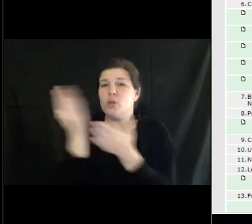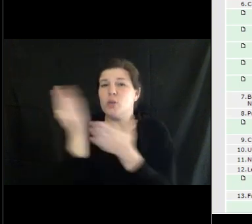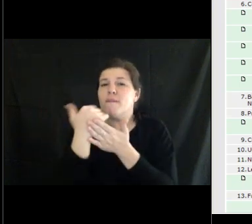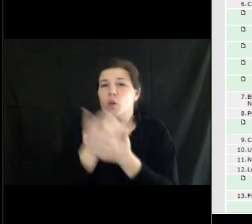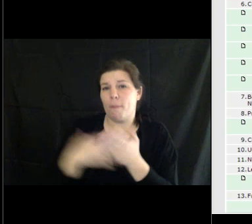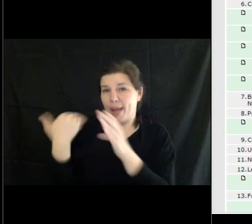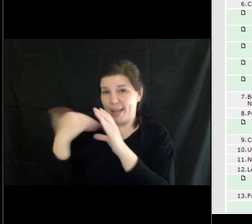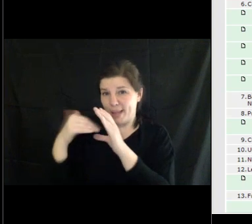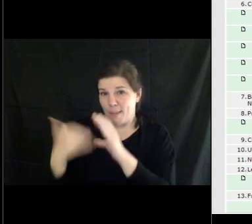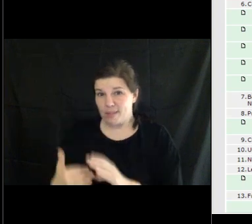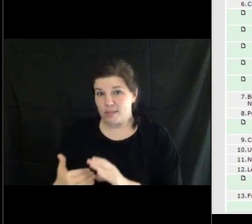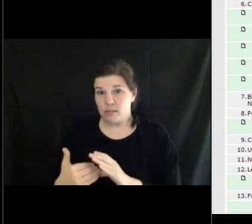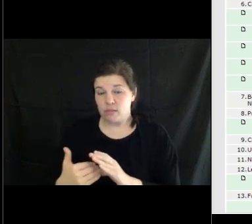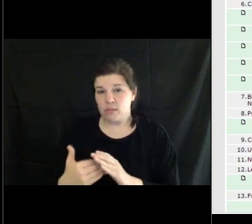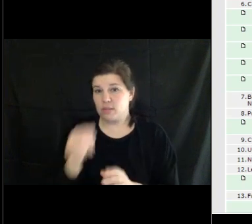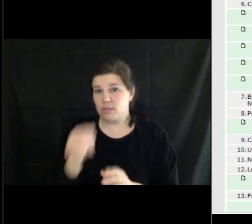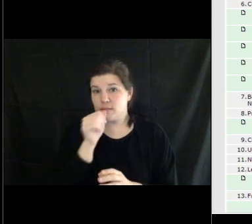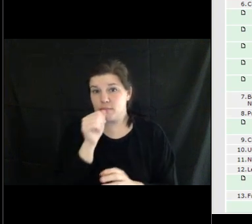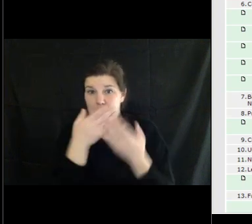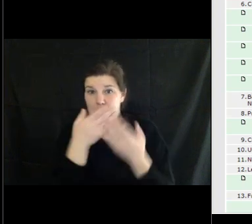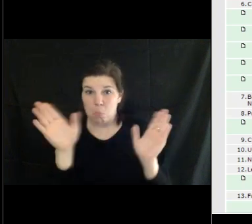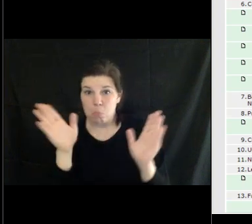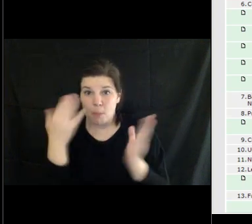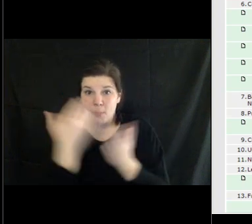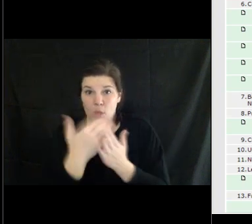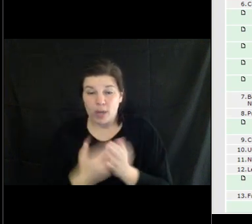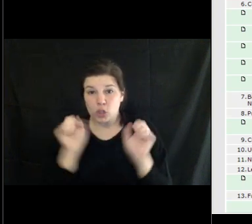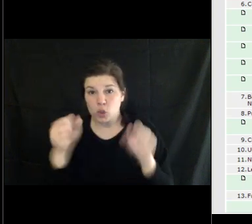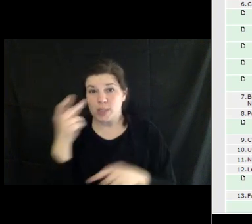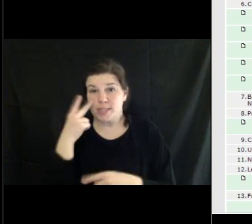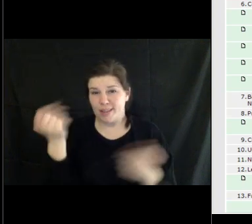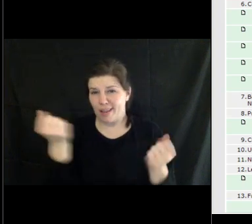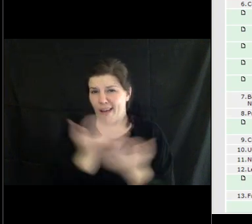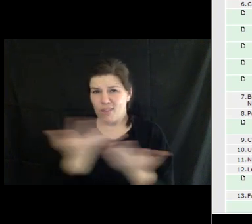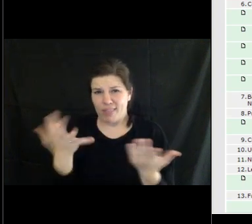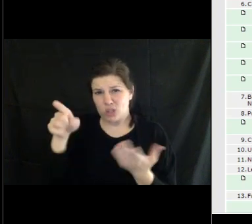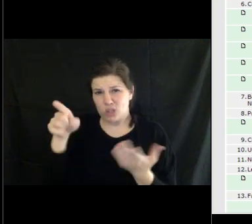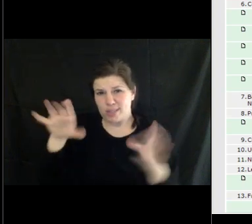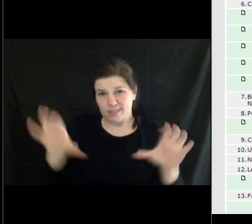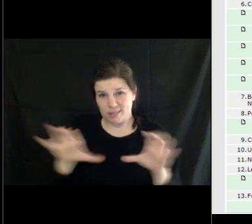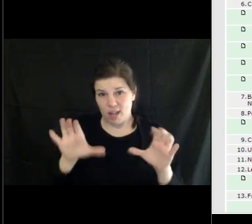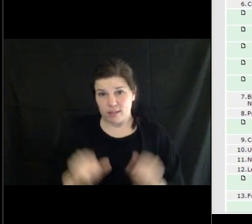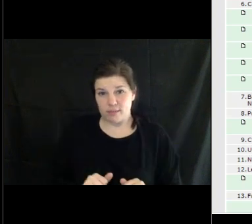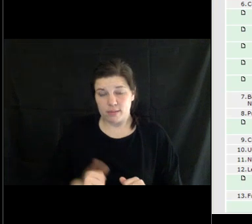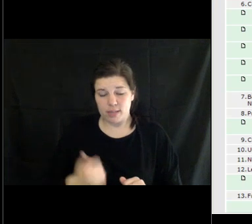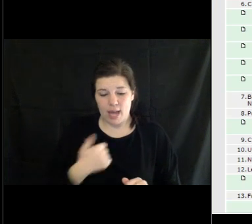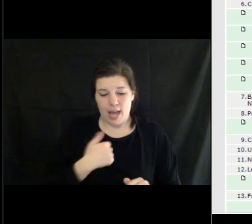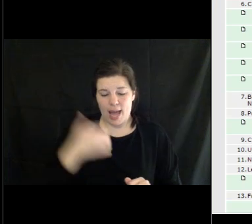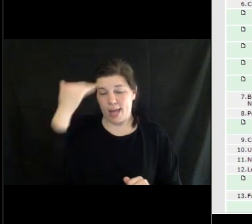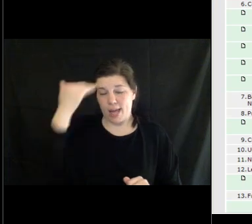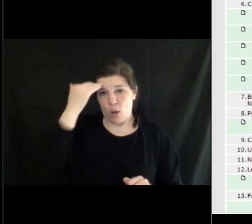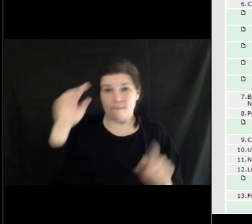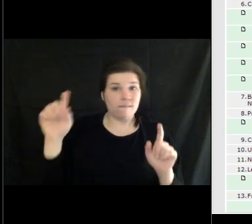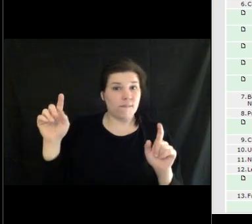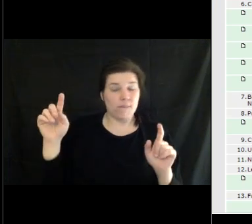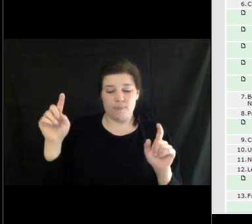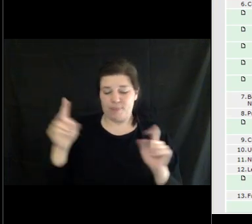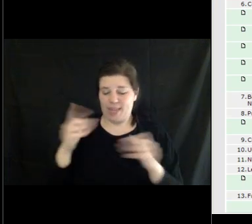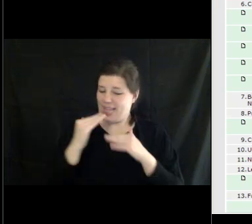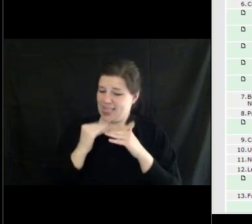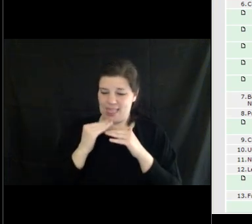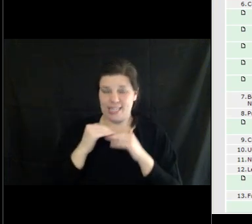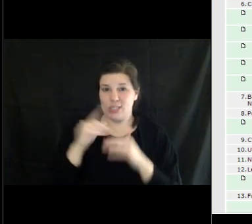stuff she's done. Hello? Hear me? We can hear you. Okay, so I know of firsthand at least 20